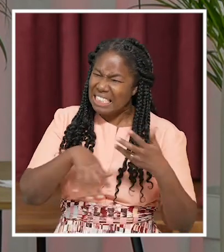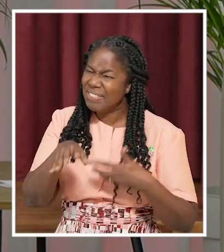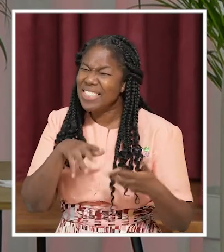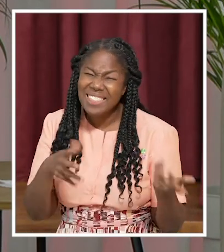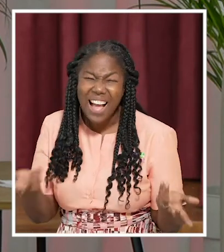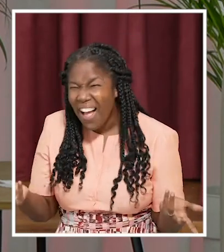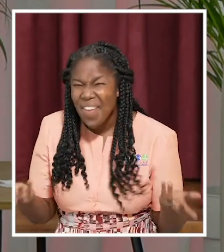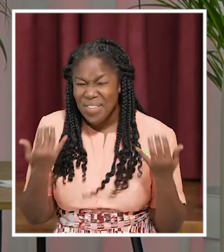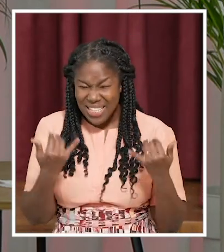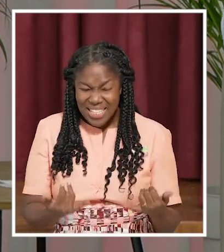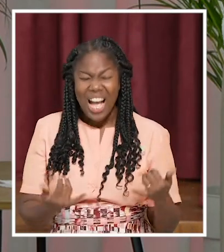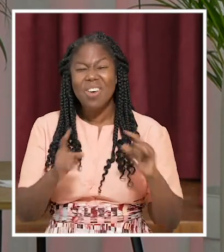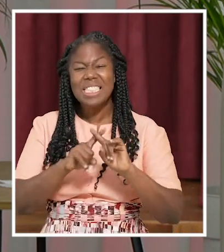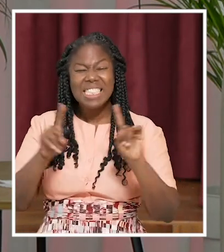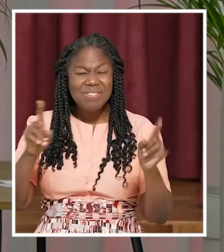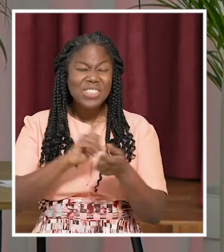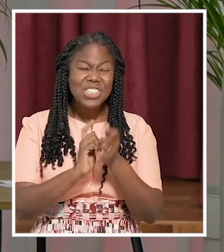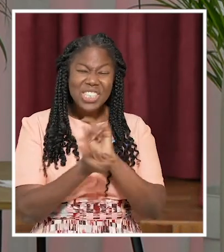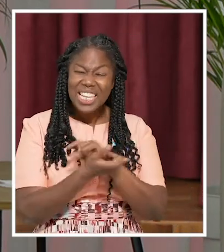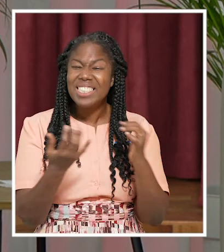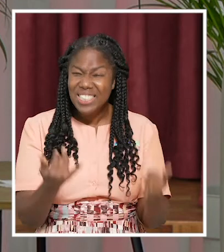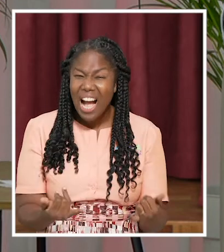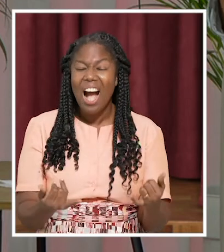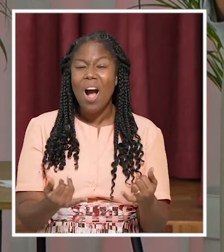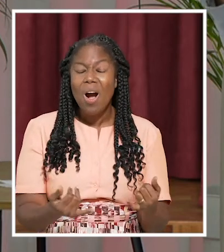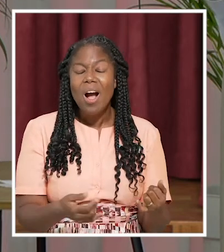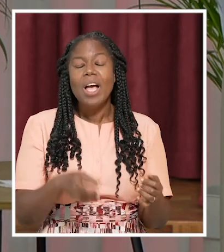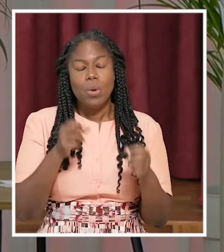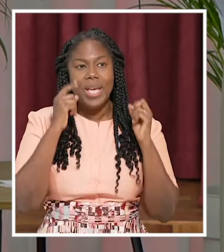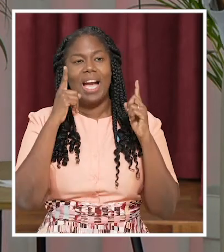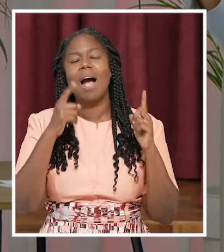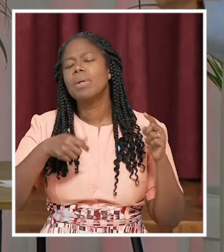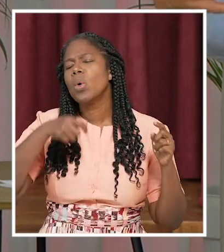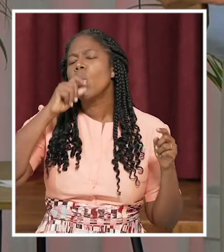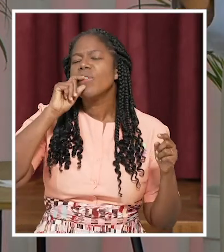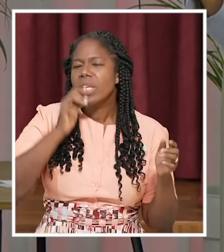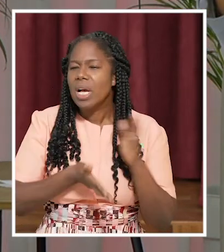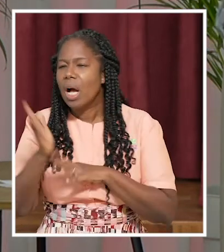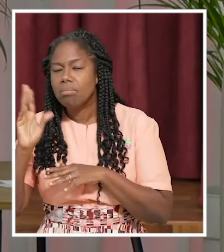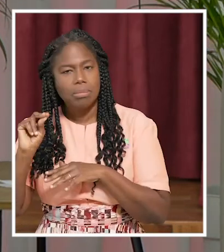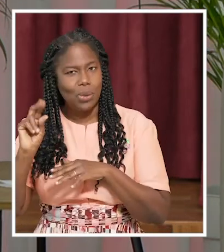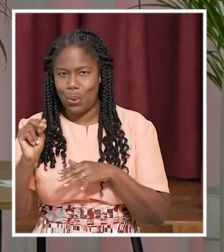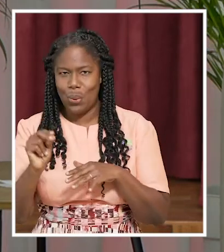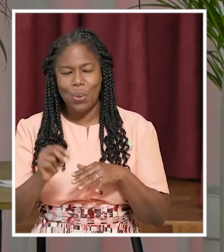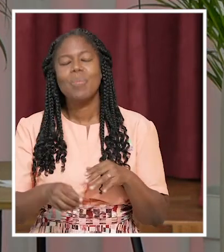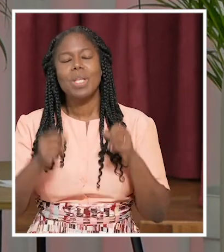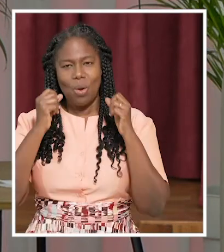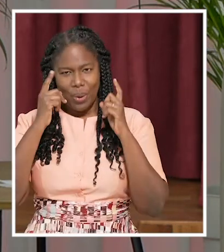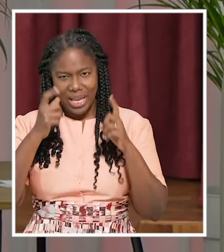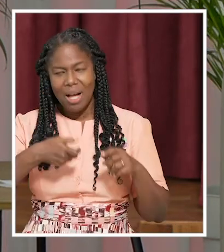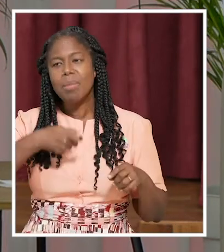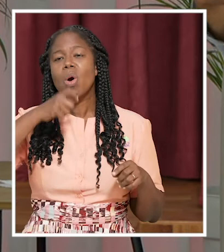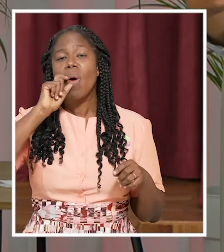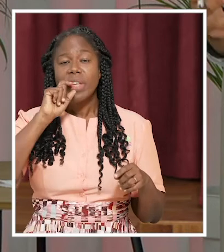routine, and now work becomes their life. How important would you say, Deborah, is taking scheduled breaks from your work life